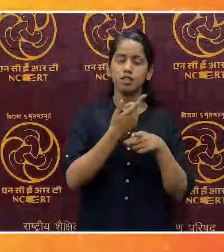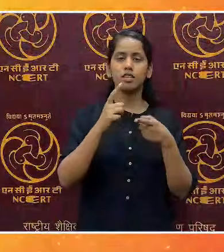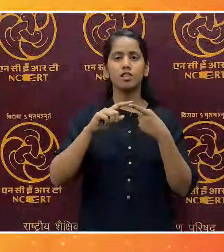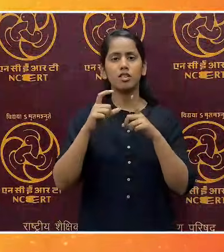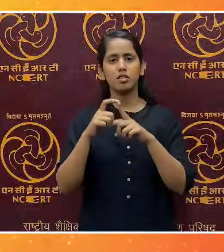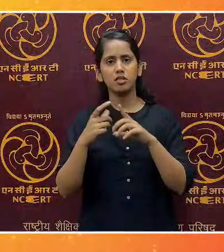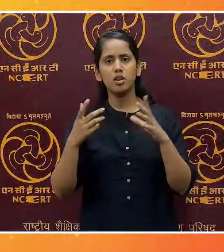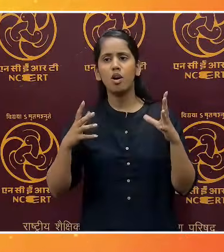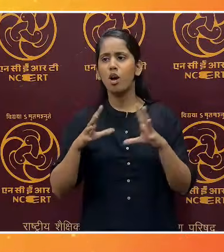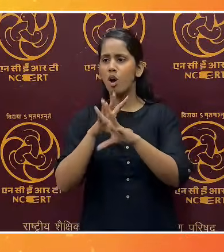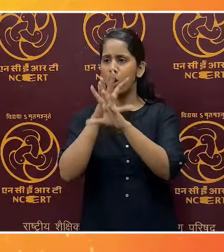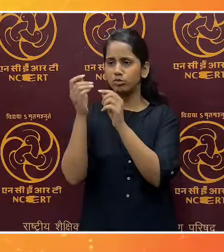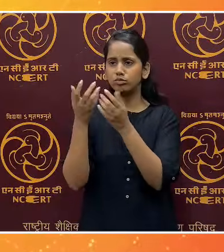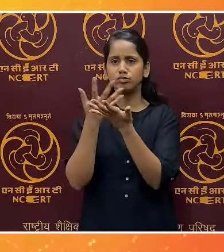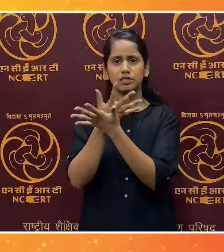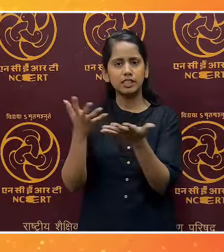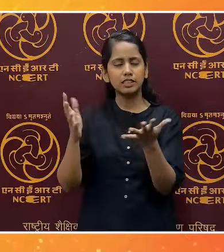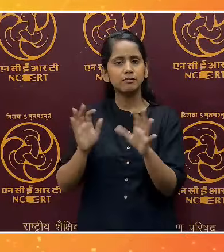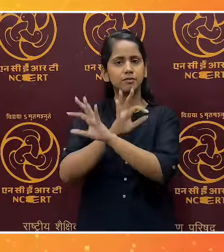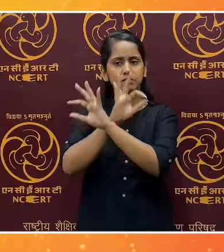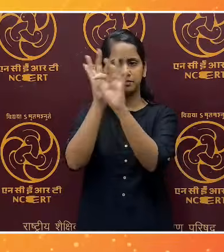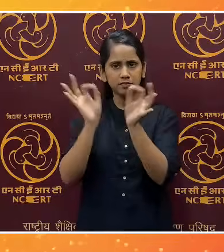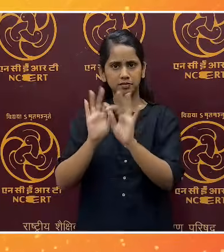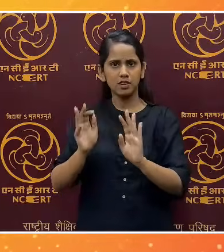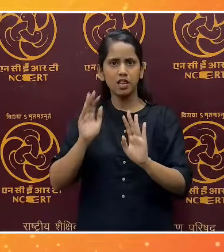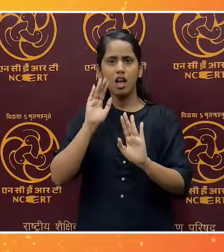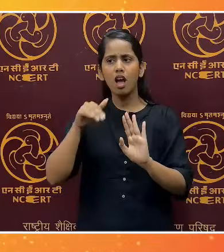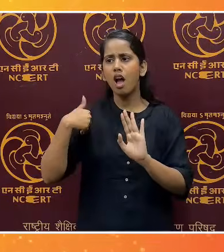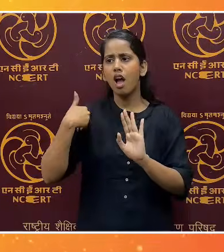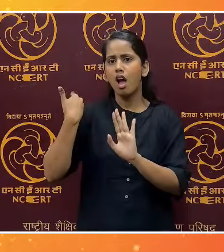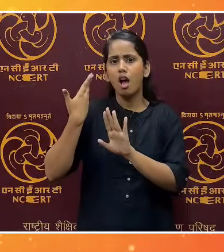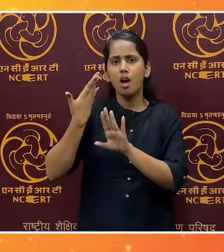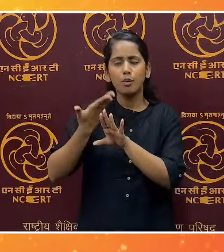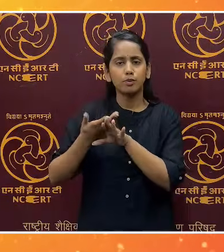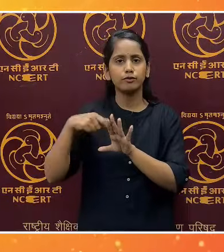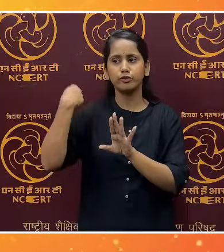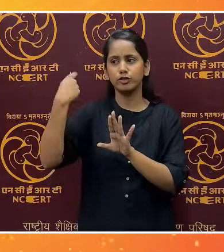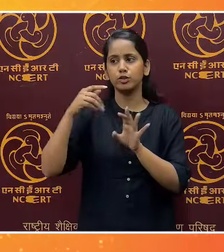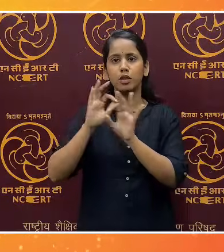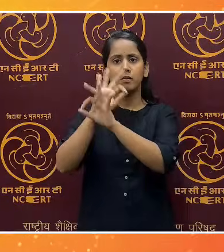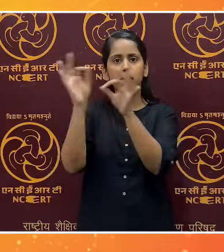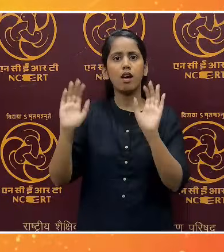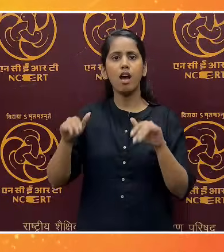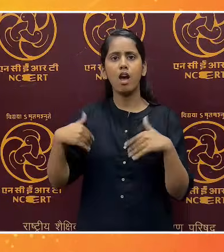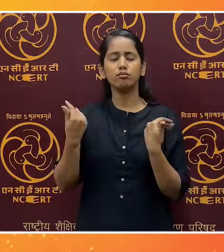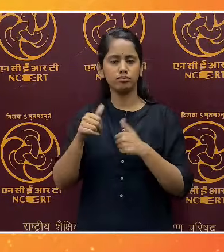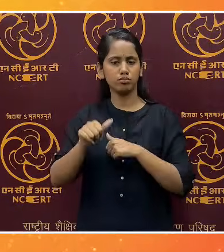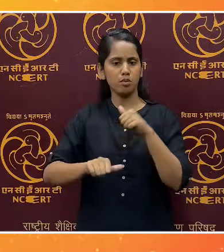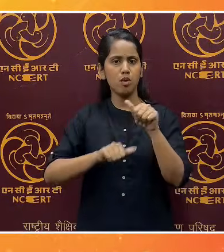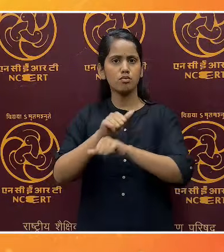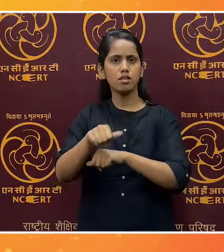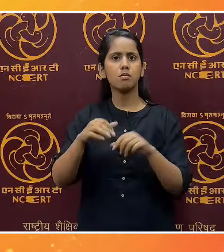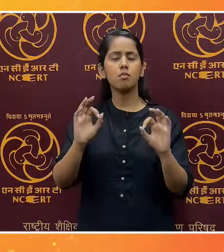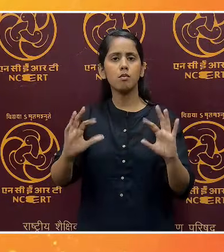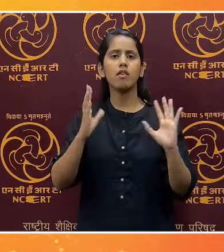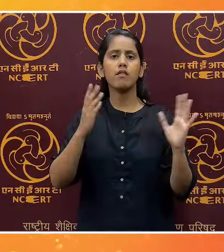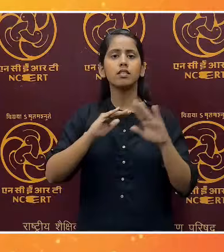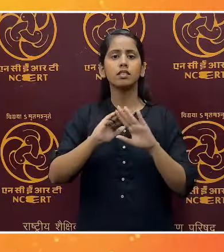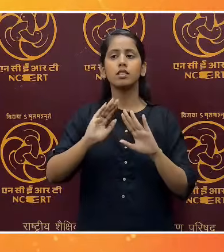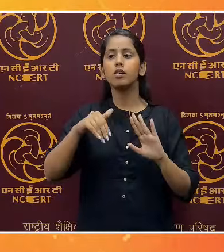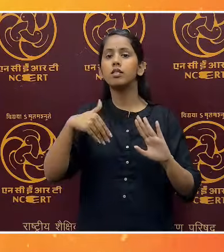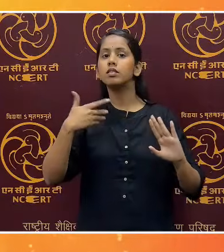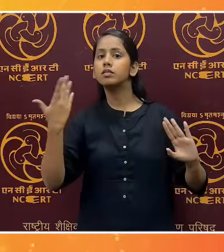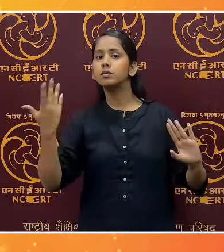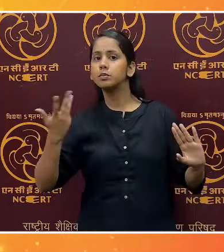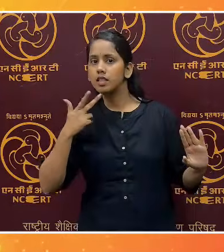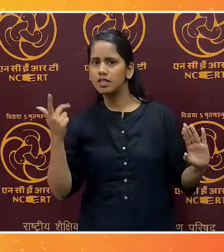of educational resources, you need to understand how this entire journey happens and how this process takes place, what all you require,